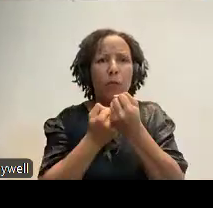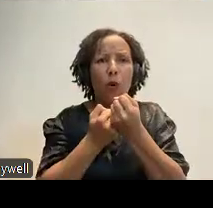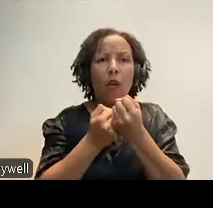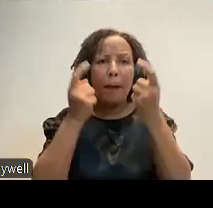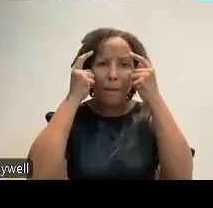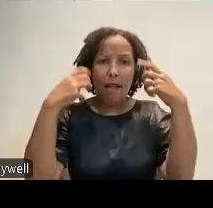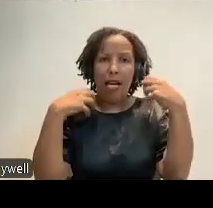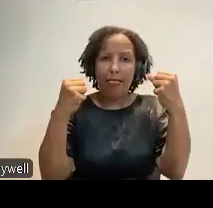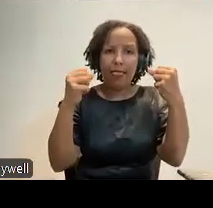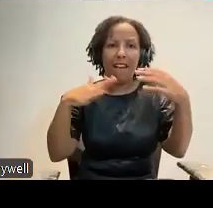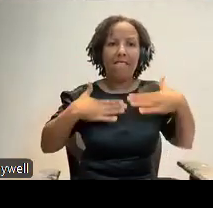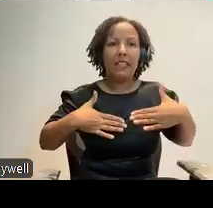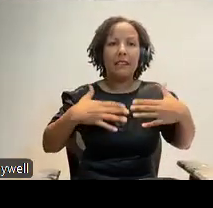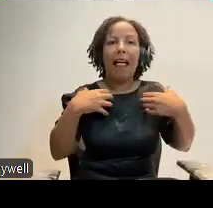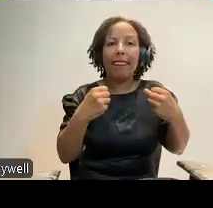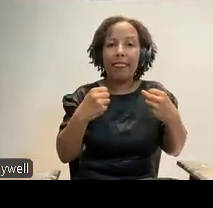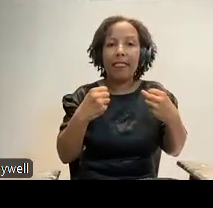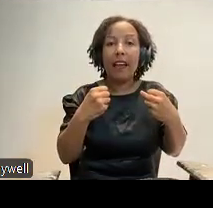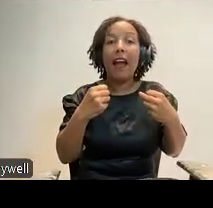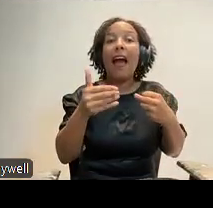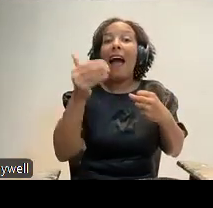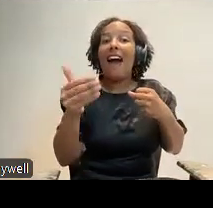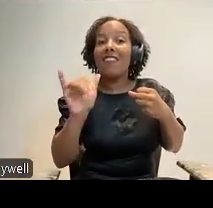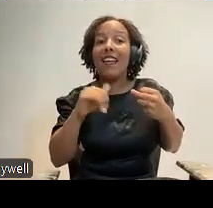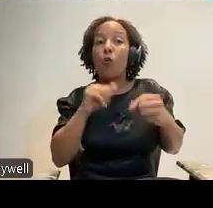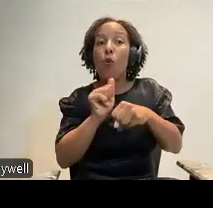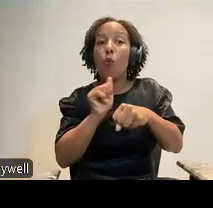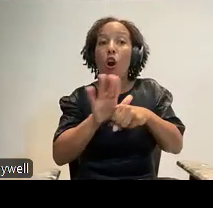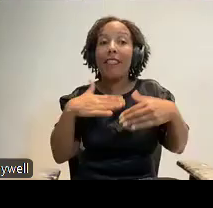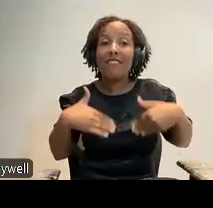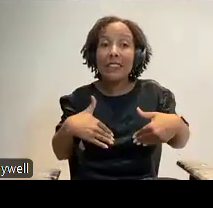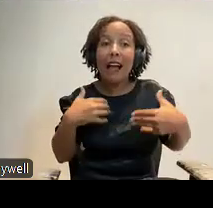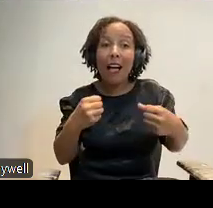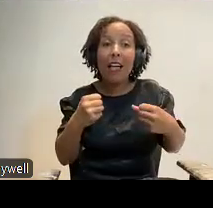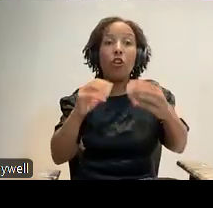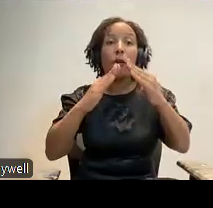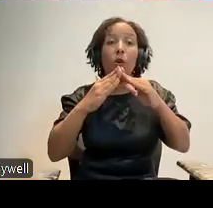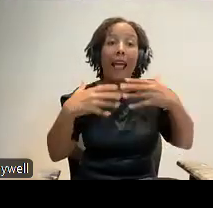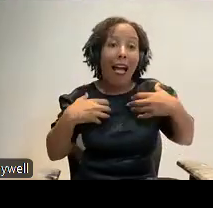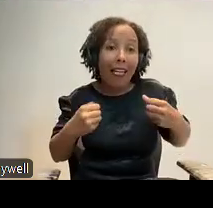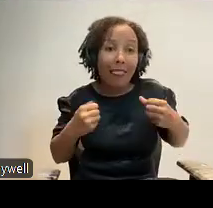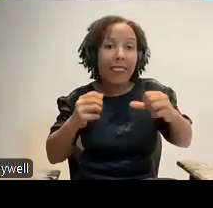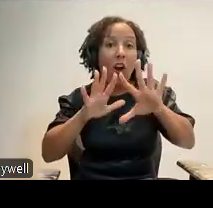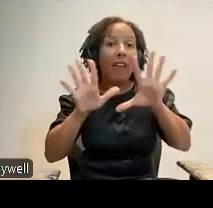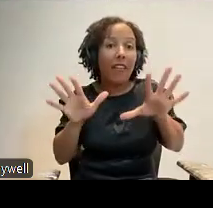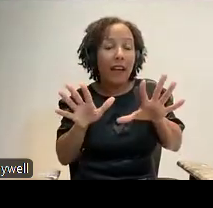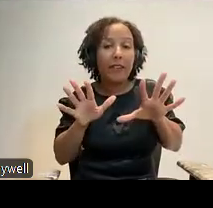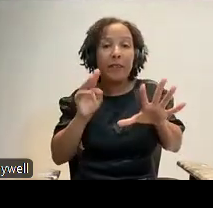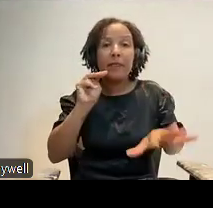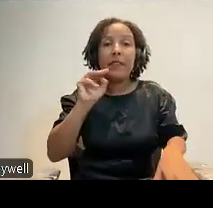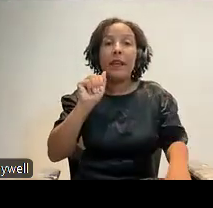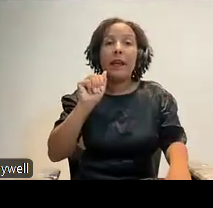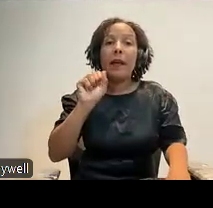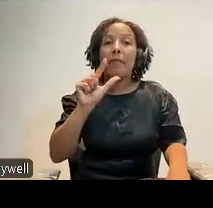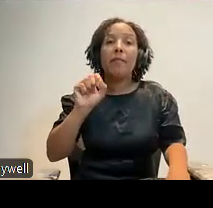their physical health. And then we can start working on their physical health, their community health, etc. So kind of a Maslow's hierarchy